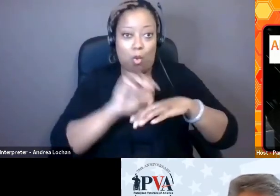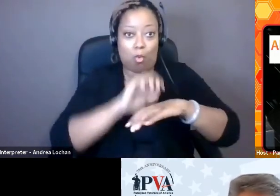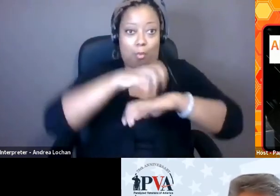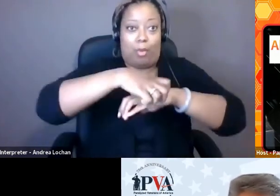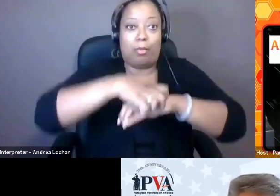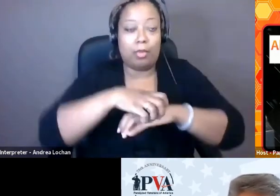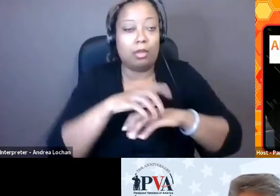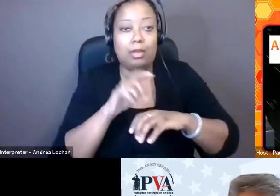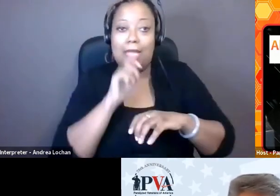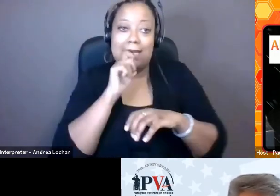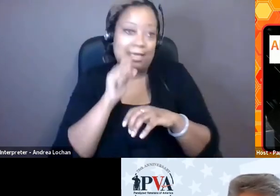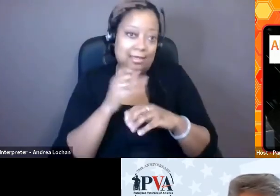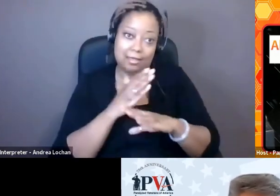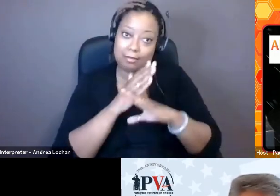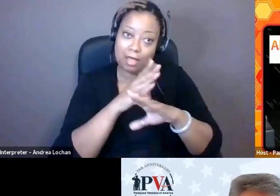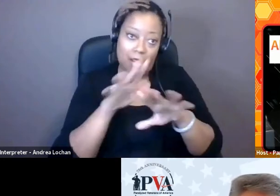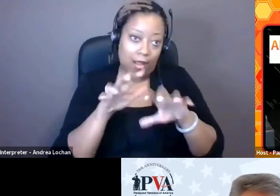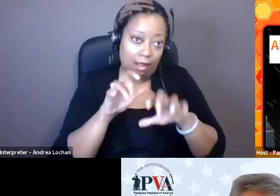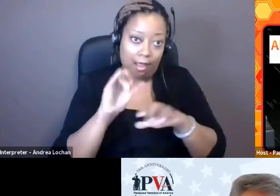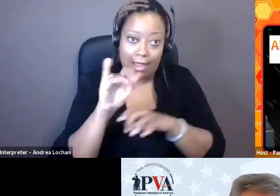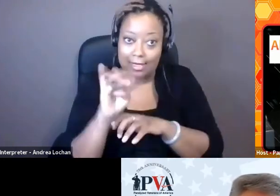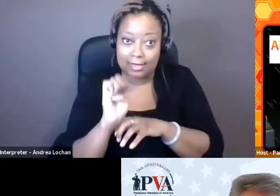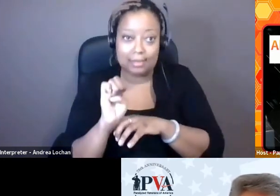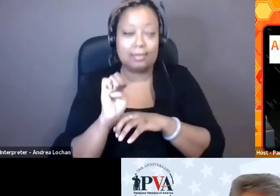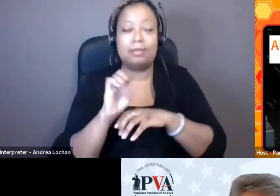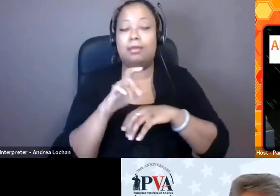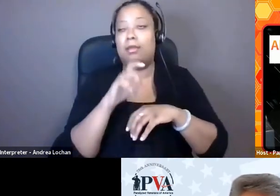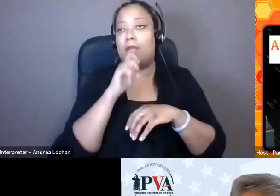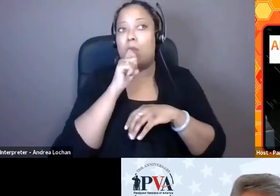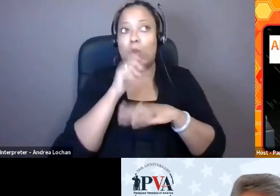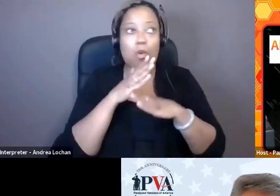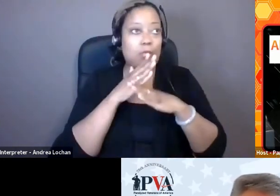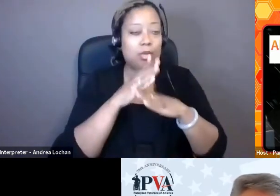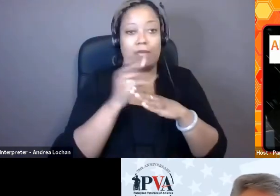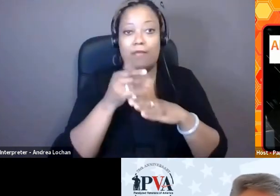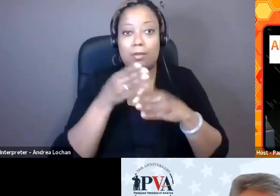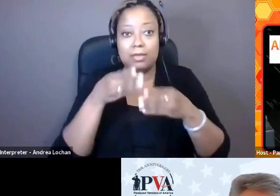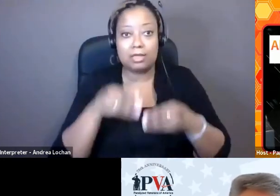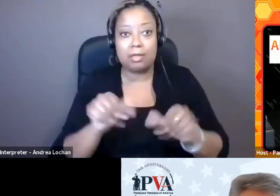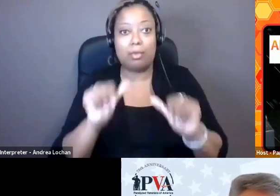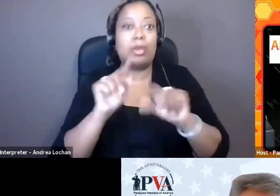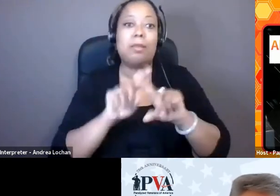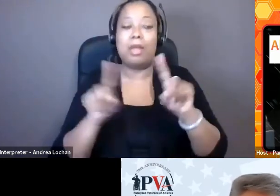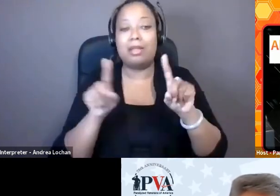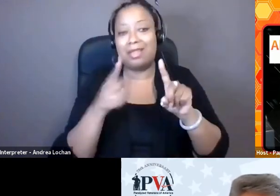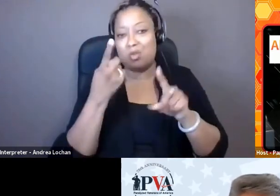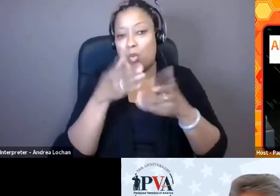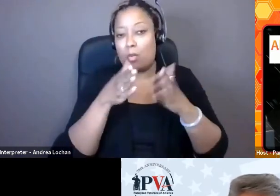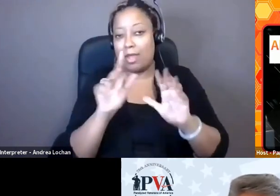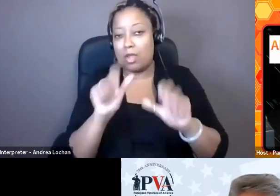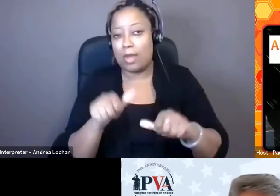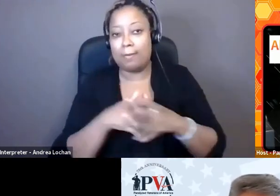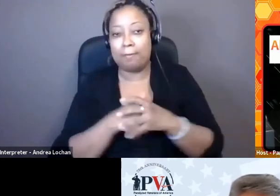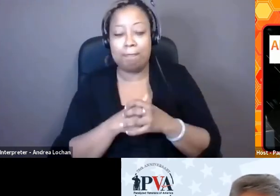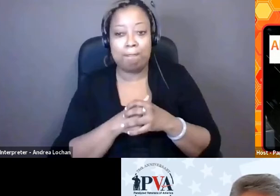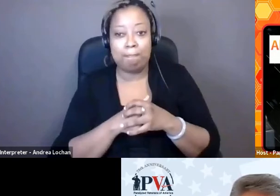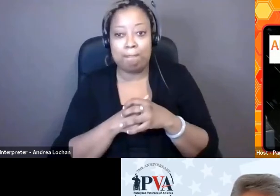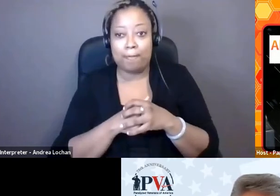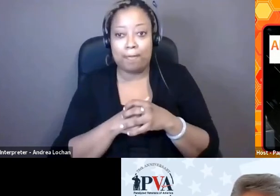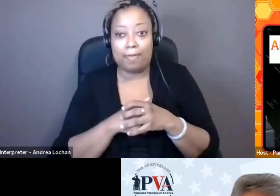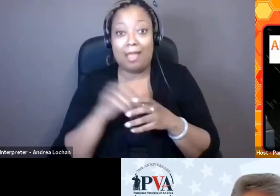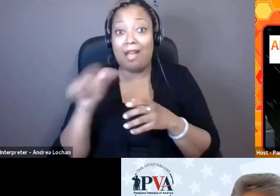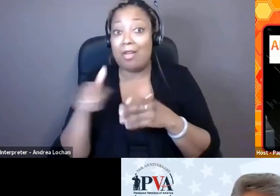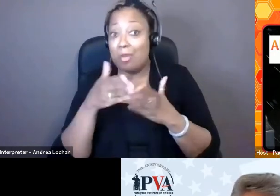icing necessarily or getting slippery, but that's one way to do it. The other way to do it, which again can be expensive, is